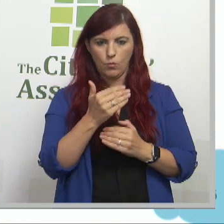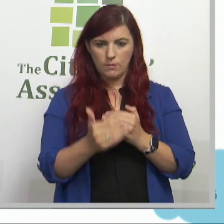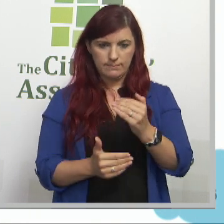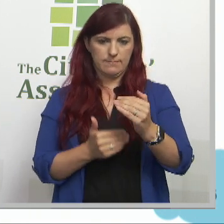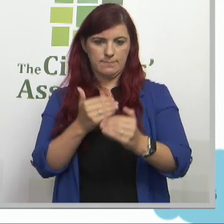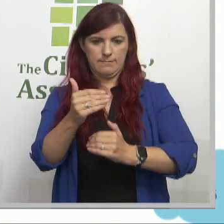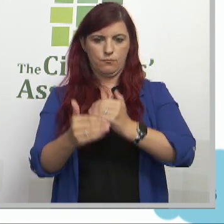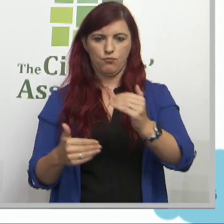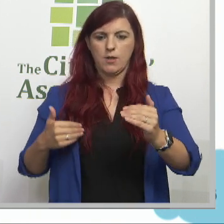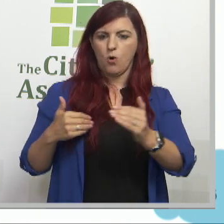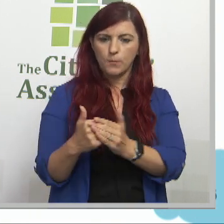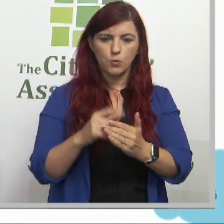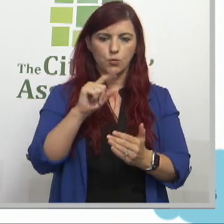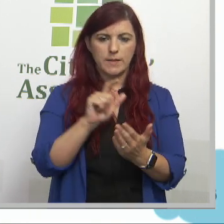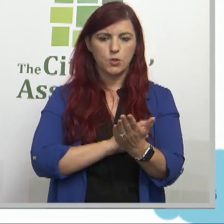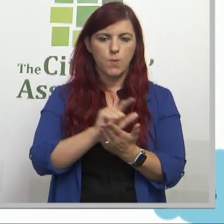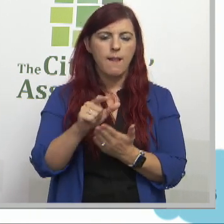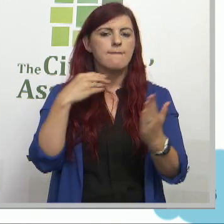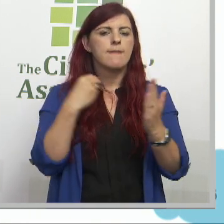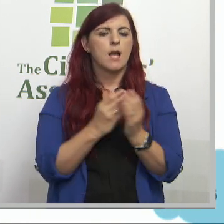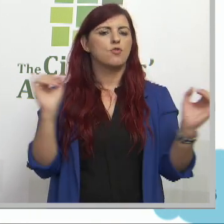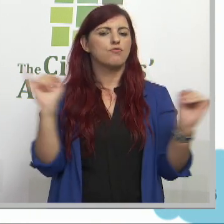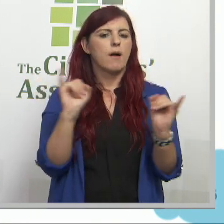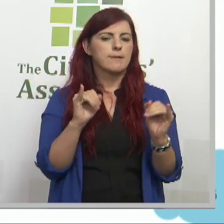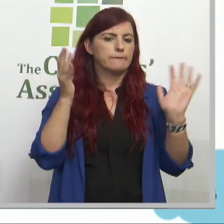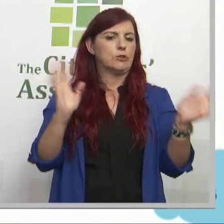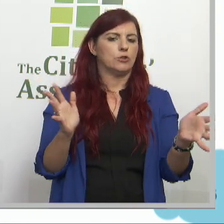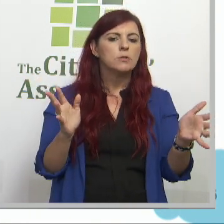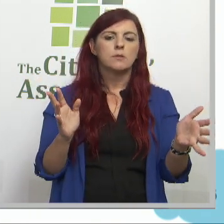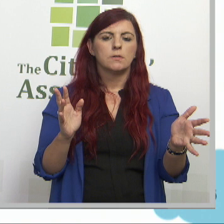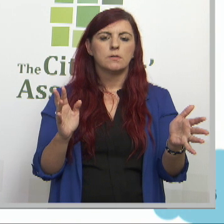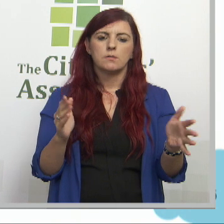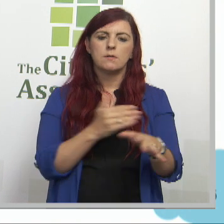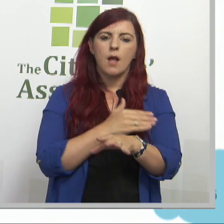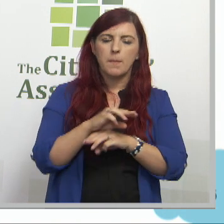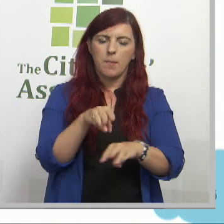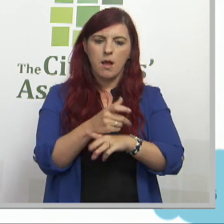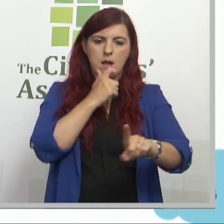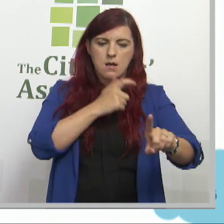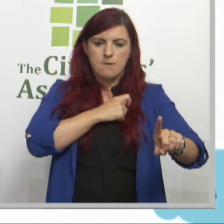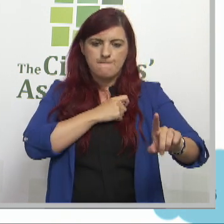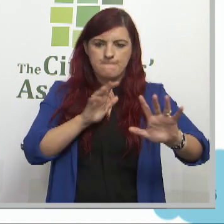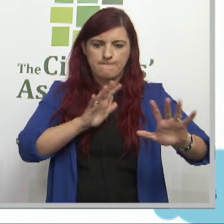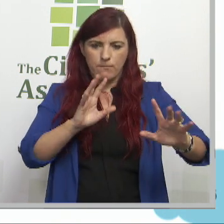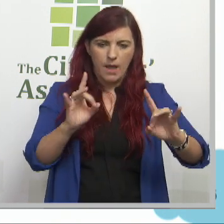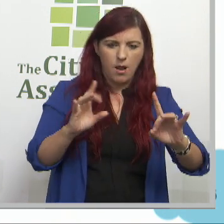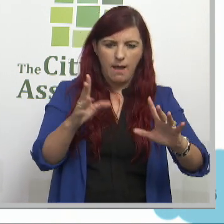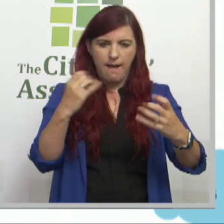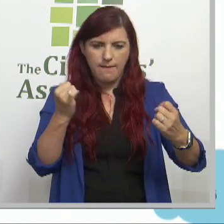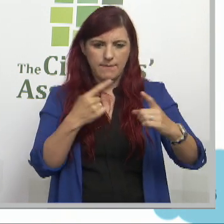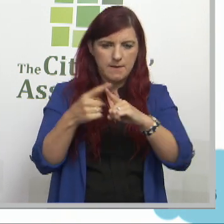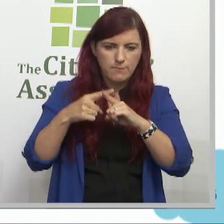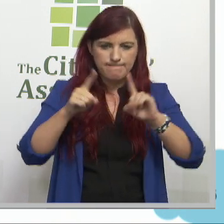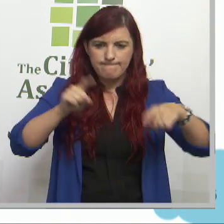right up until 2012, when the financial crisis had hit, and then suddenly people started looking at governments again and saying, hang on, there are major risks